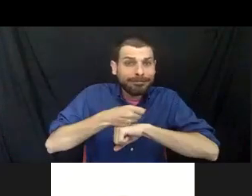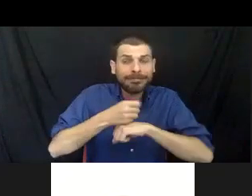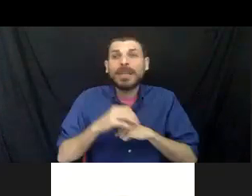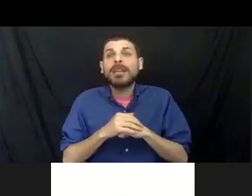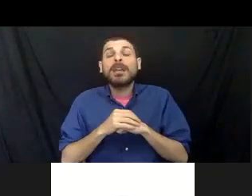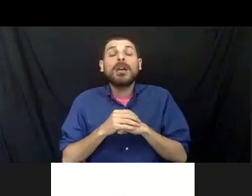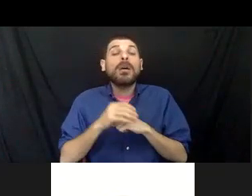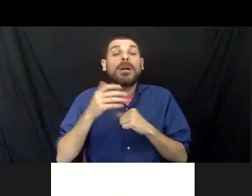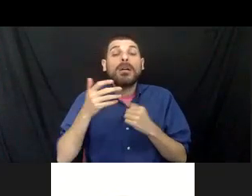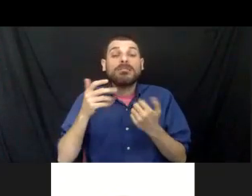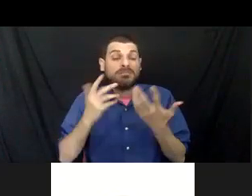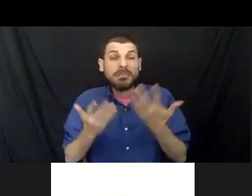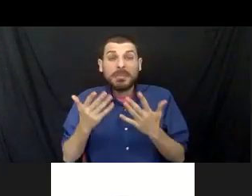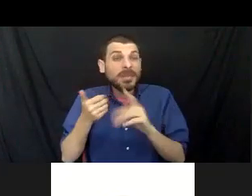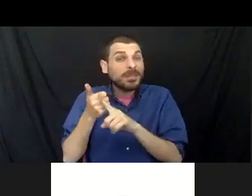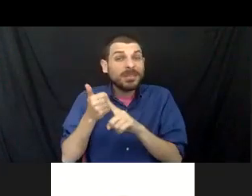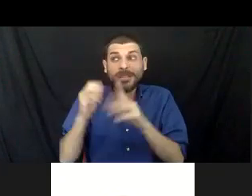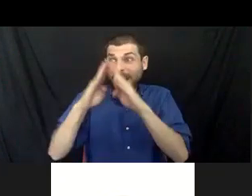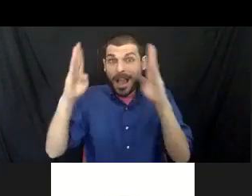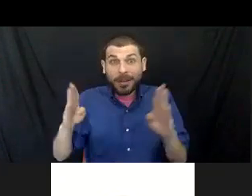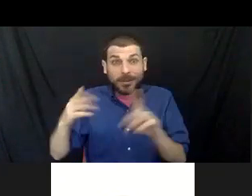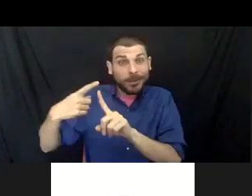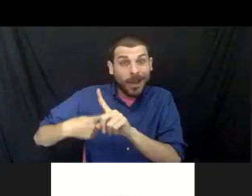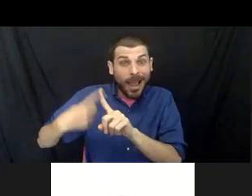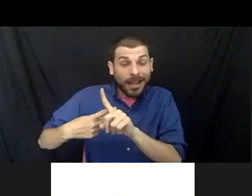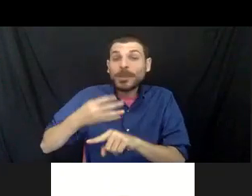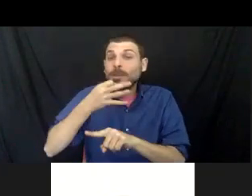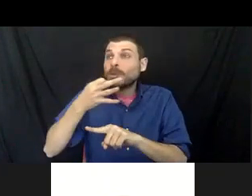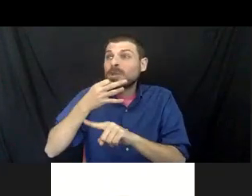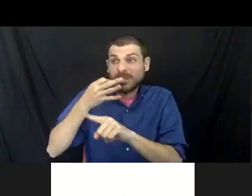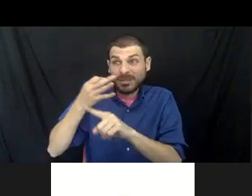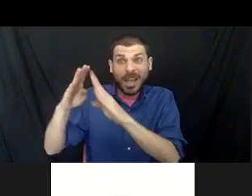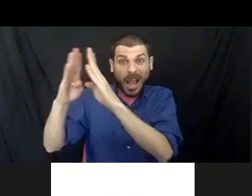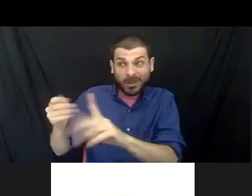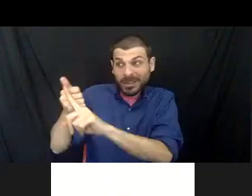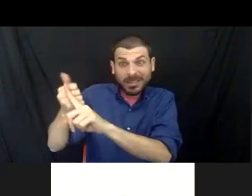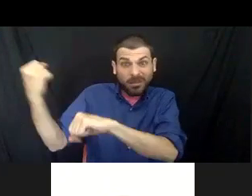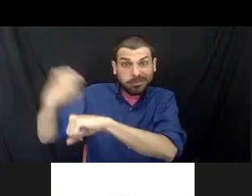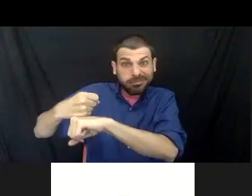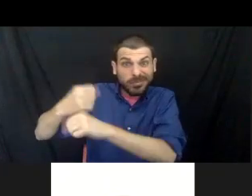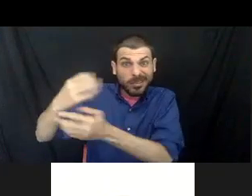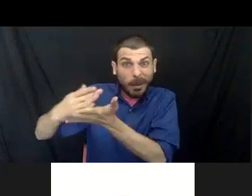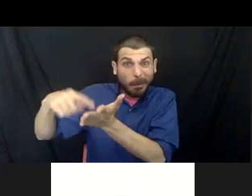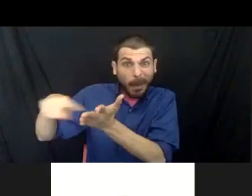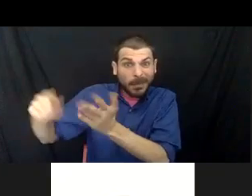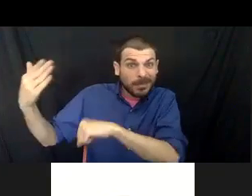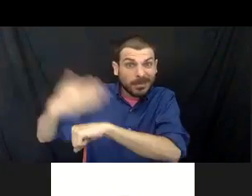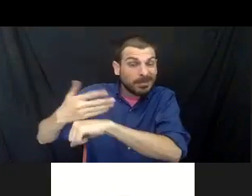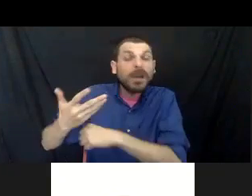living in homes that are at risk of foreclosure. We represent people who are